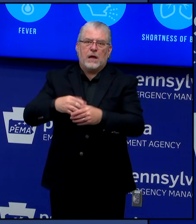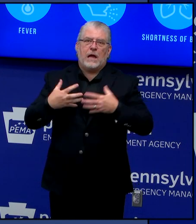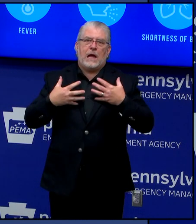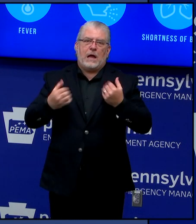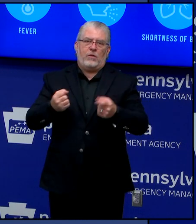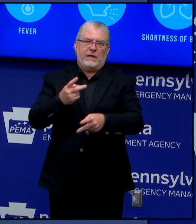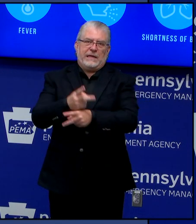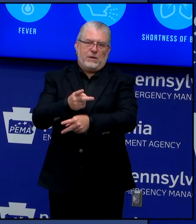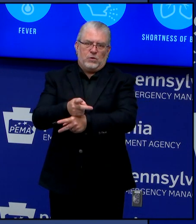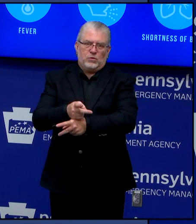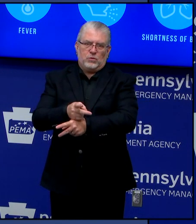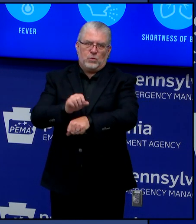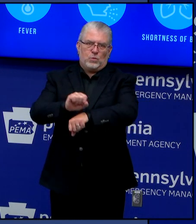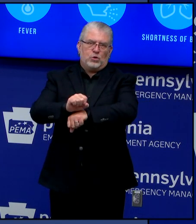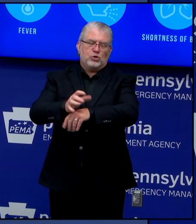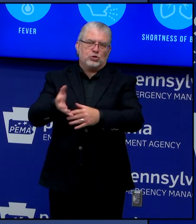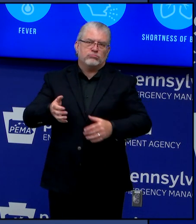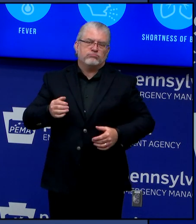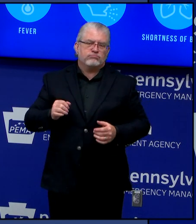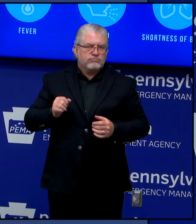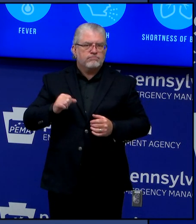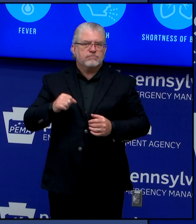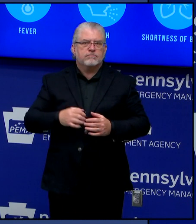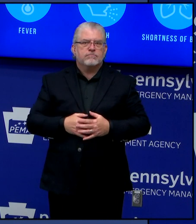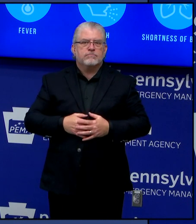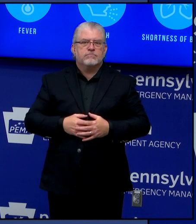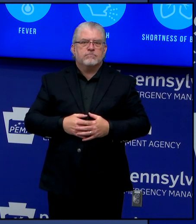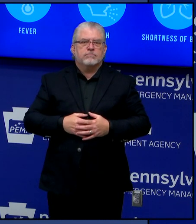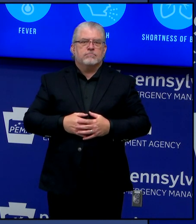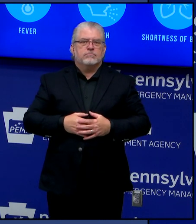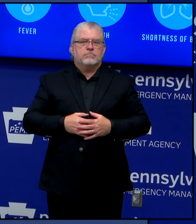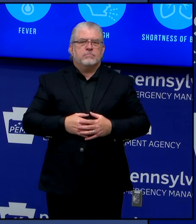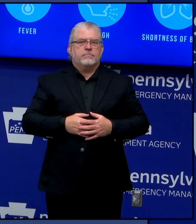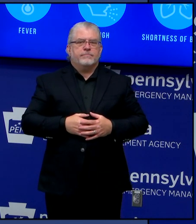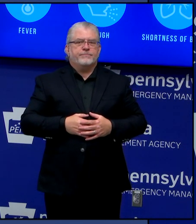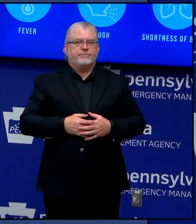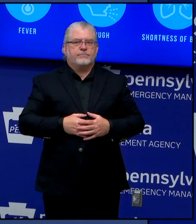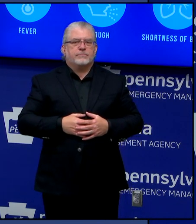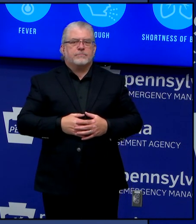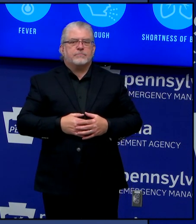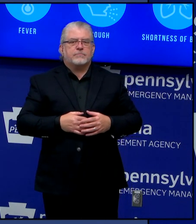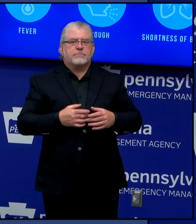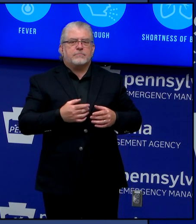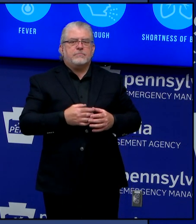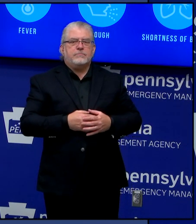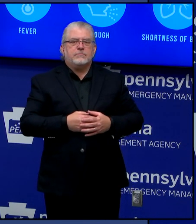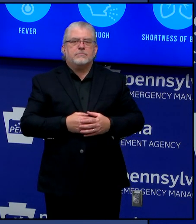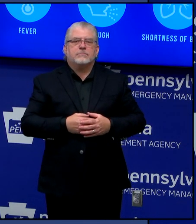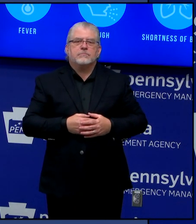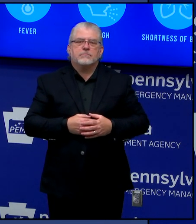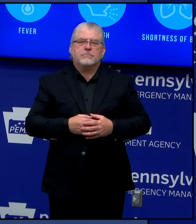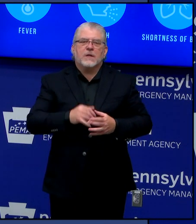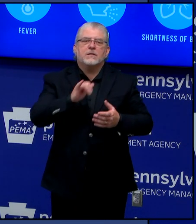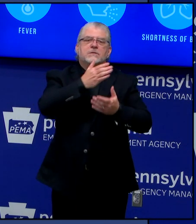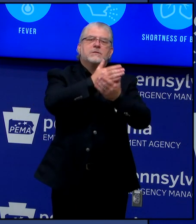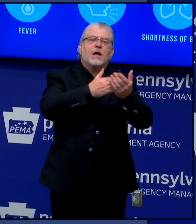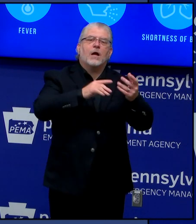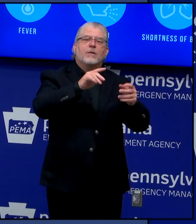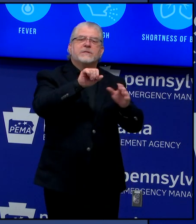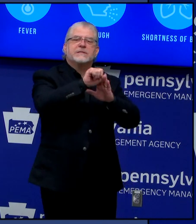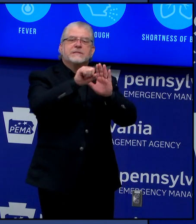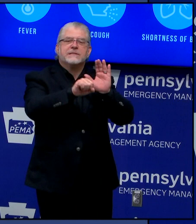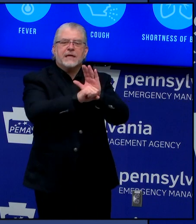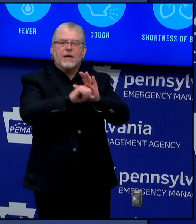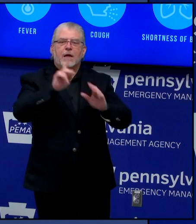parts of the country, such as the state of Kentucky and some counties in Florida, have opened up drive-through testing sites to anyone who wants a